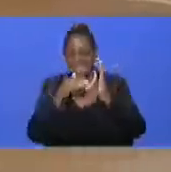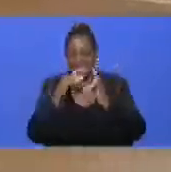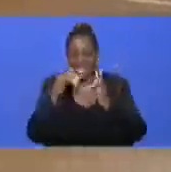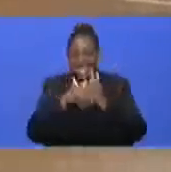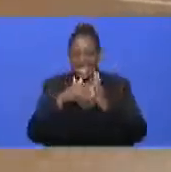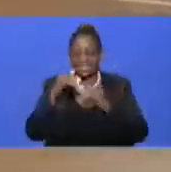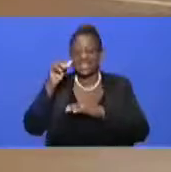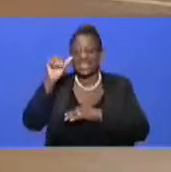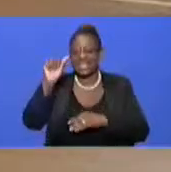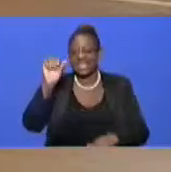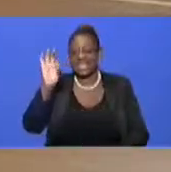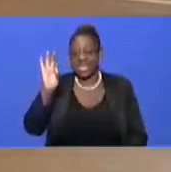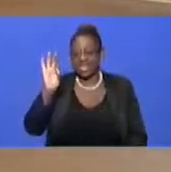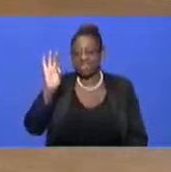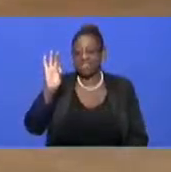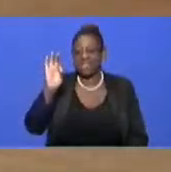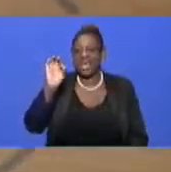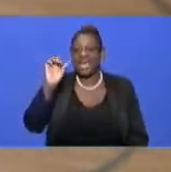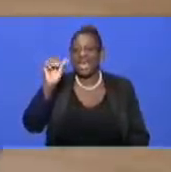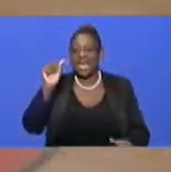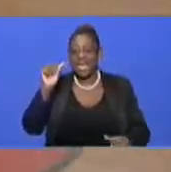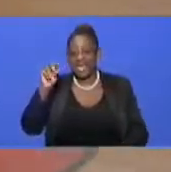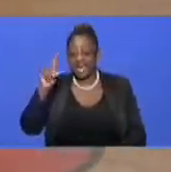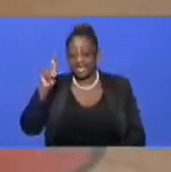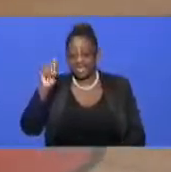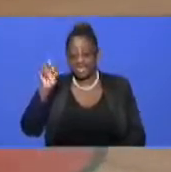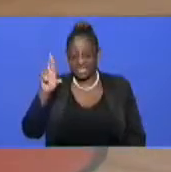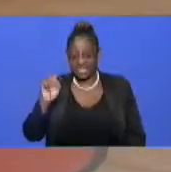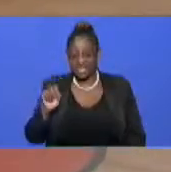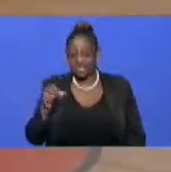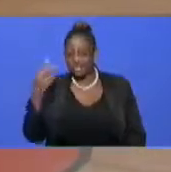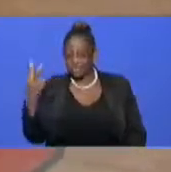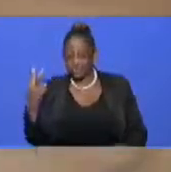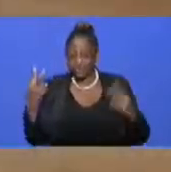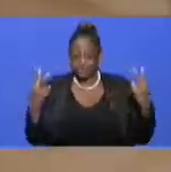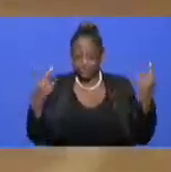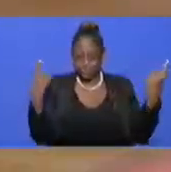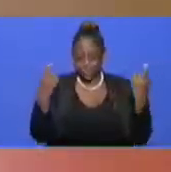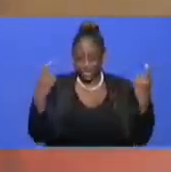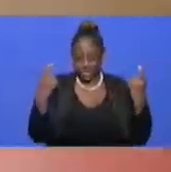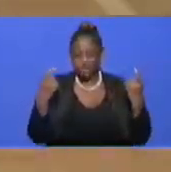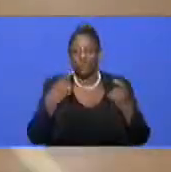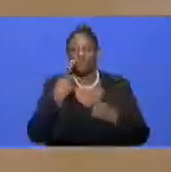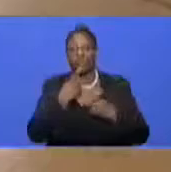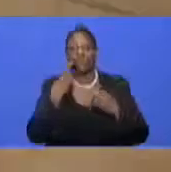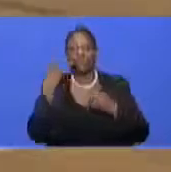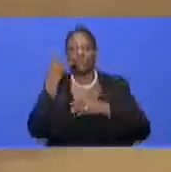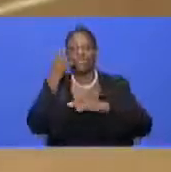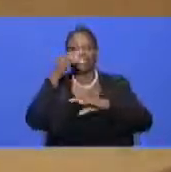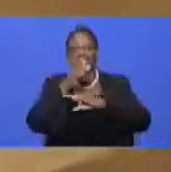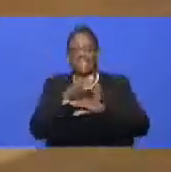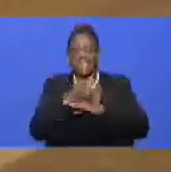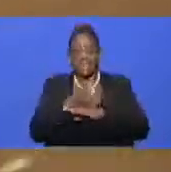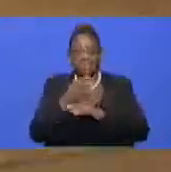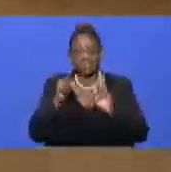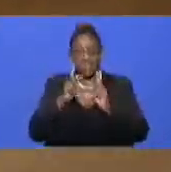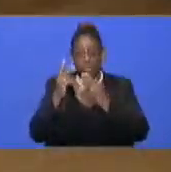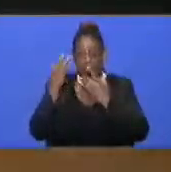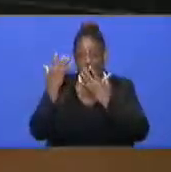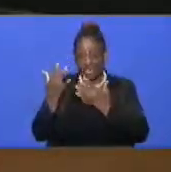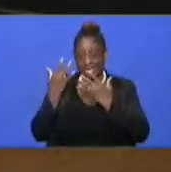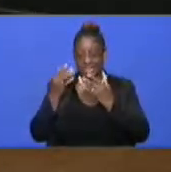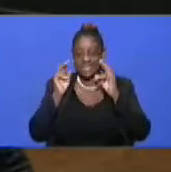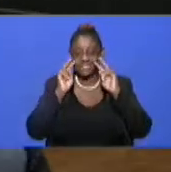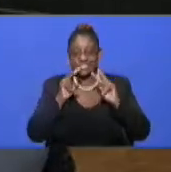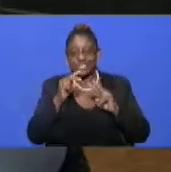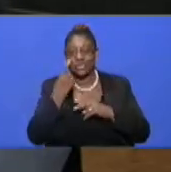Series tied at 2-2. The winner advancing to take on the Ben and Grantstown Cybots, who are waiting to see who they will face